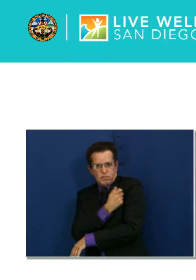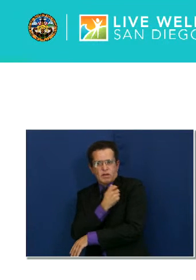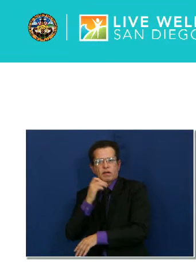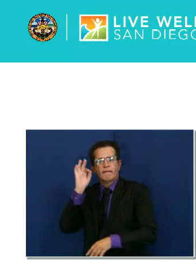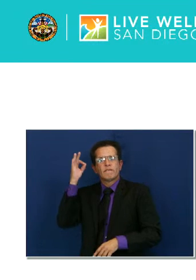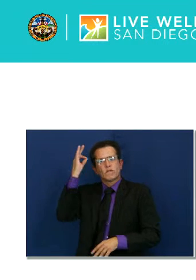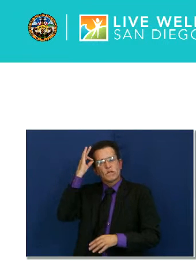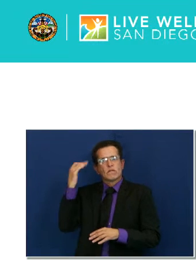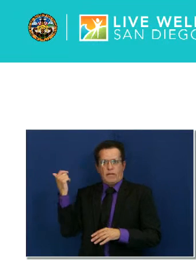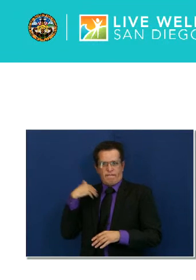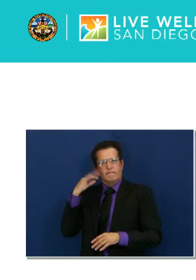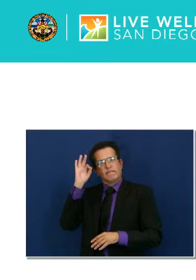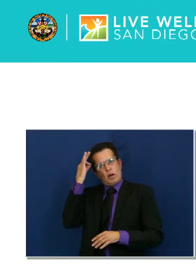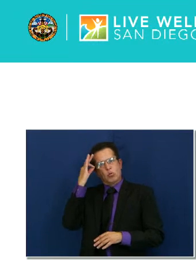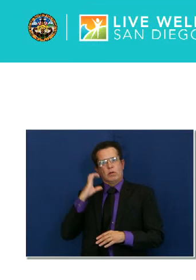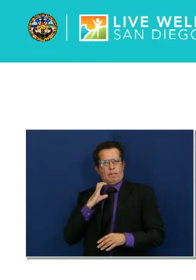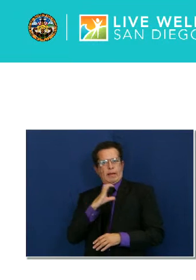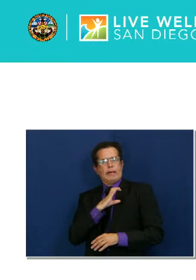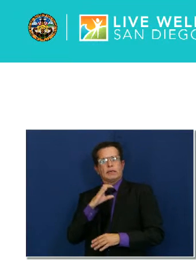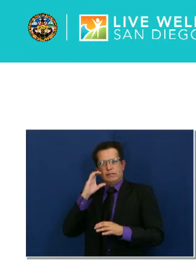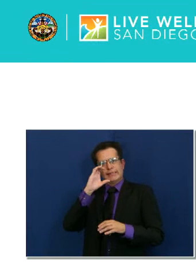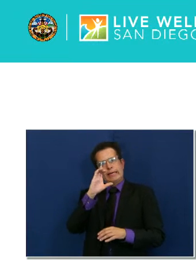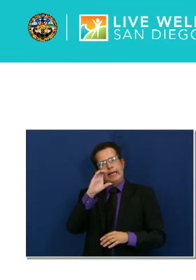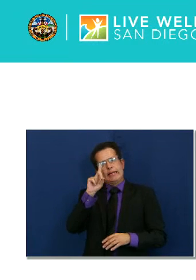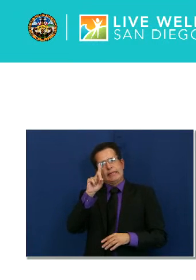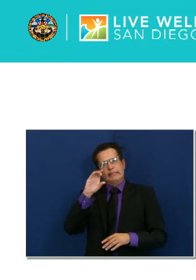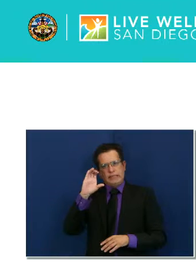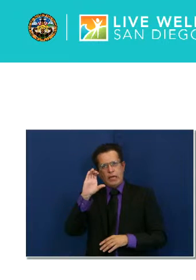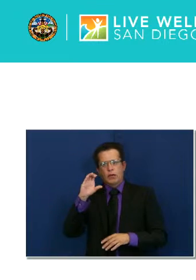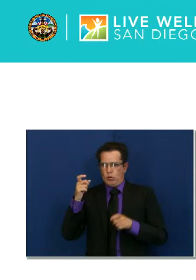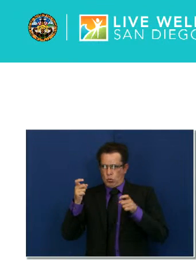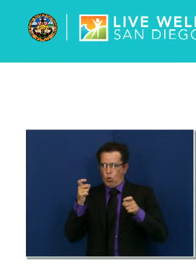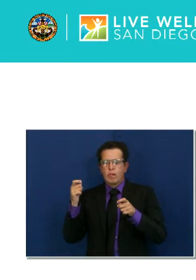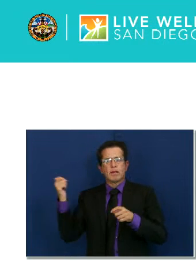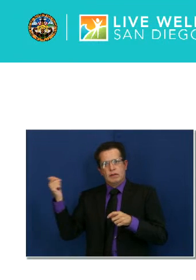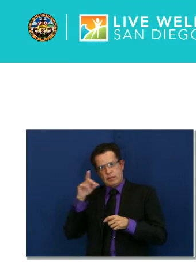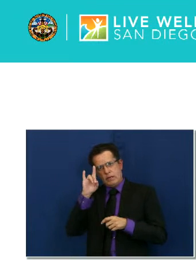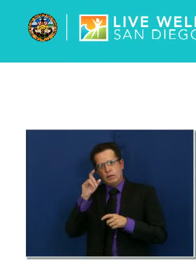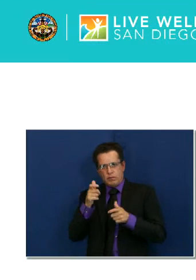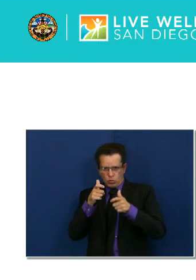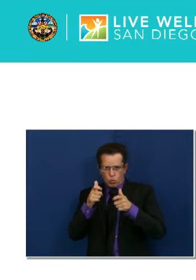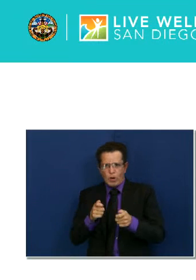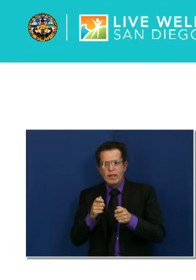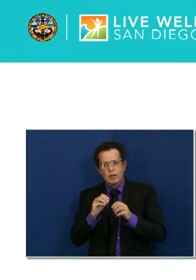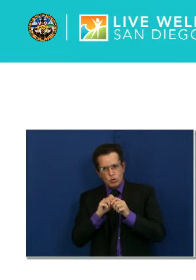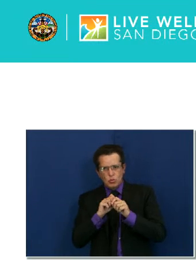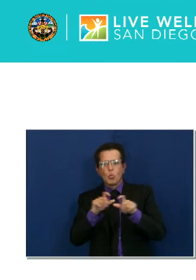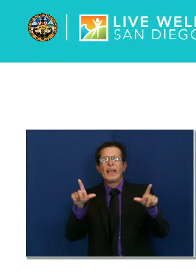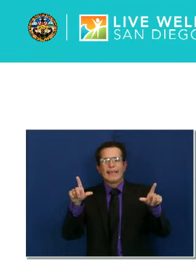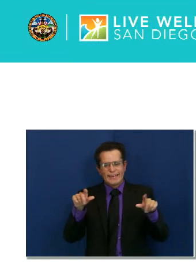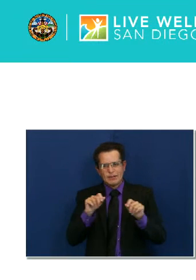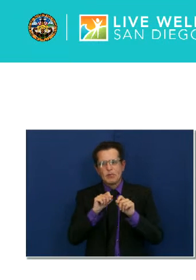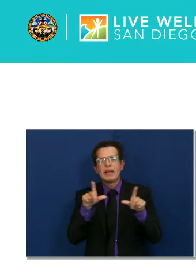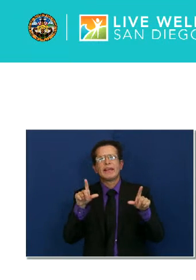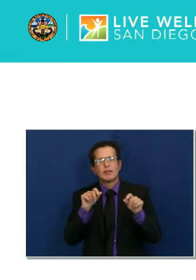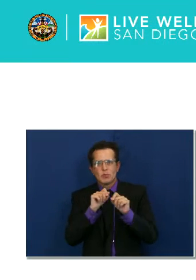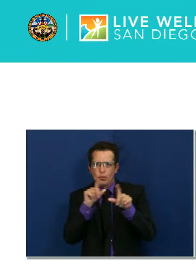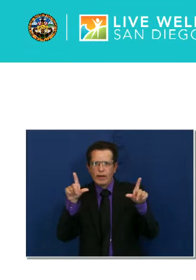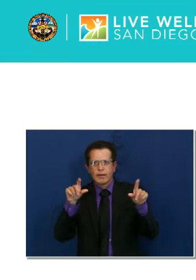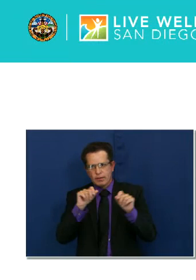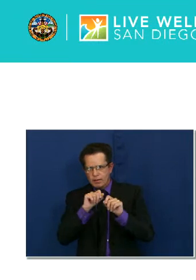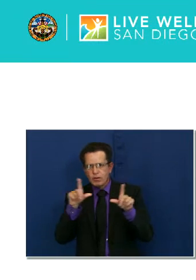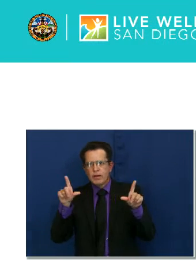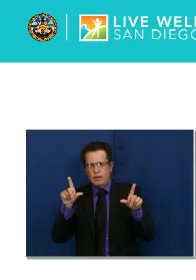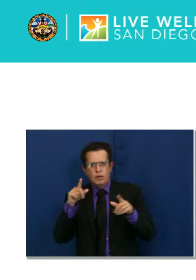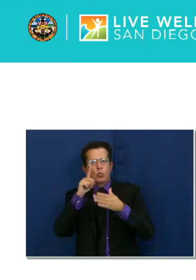federal committee to the Centers for Disease Control and Prevention, tweaked the prior recommendations of the